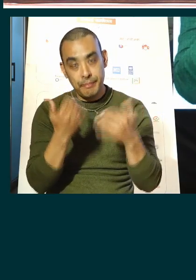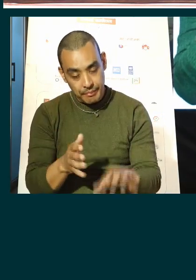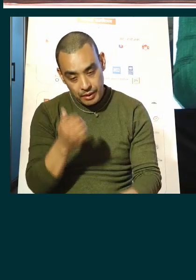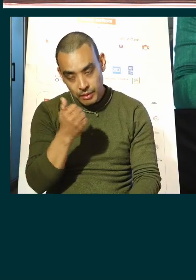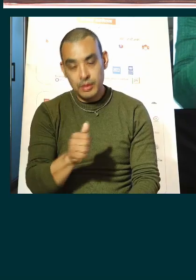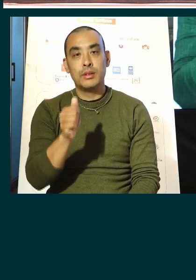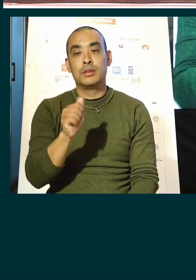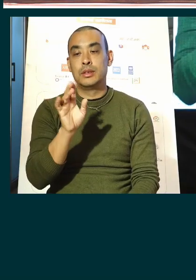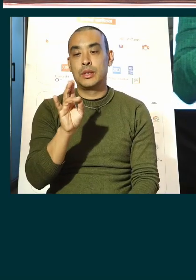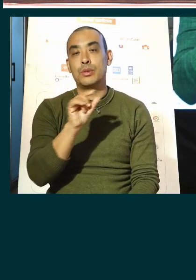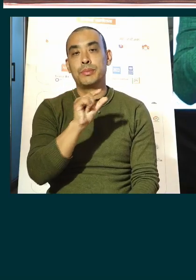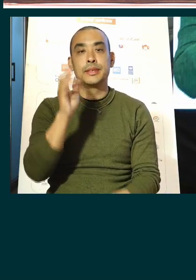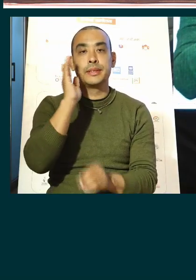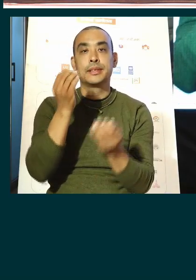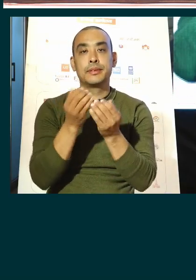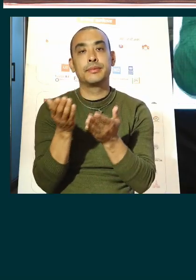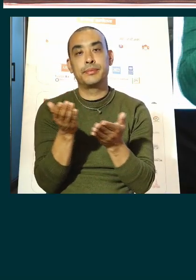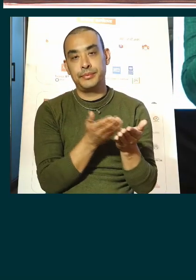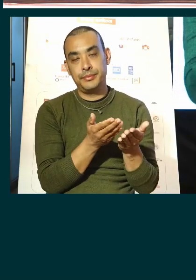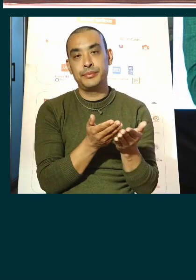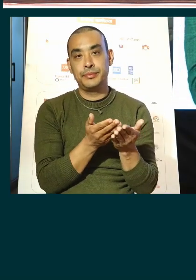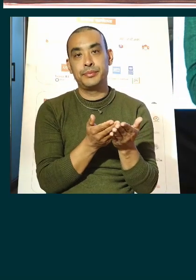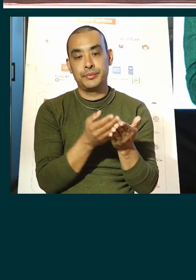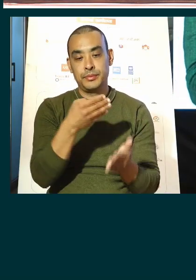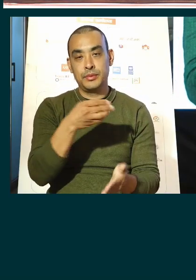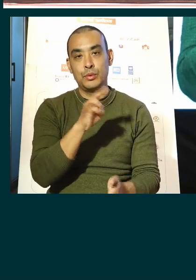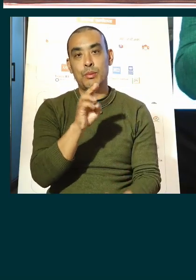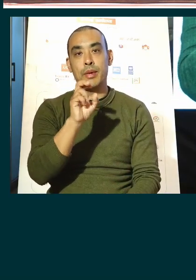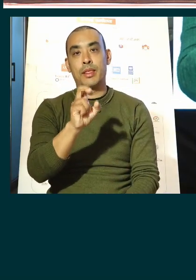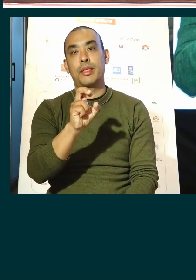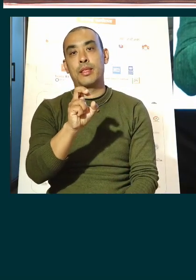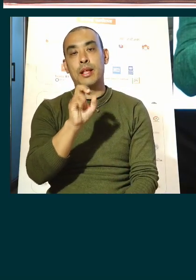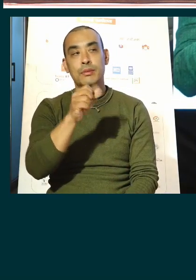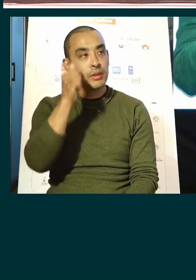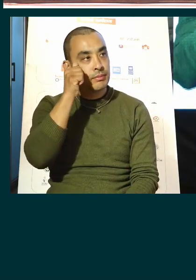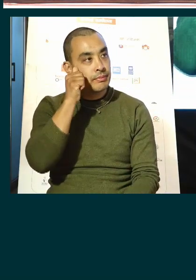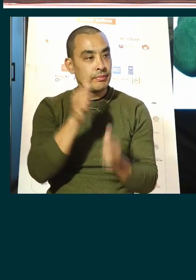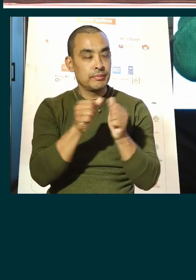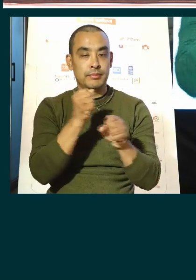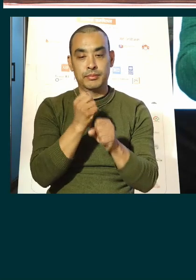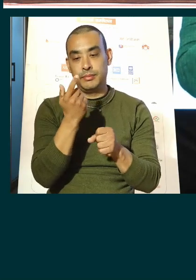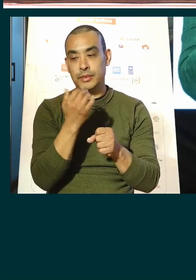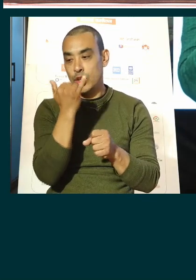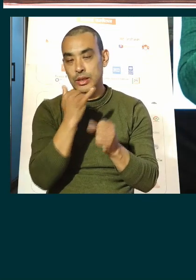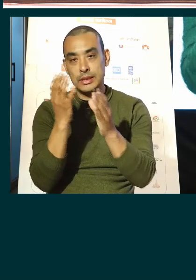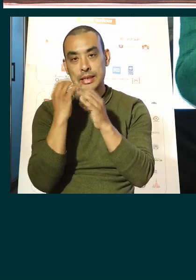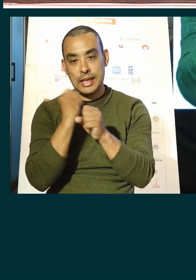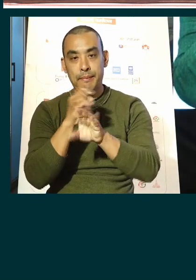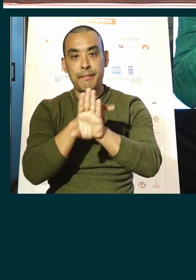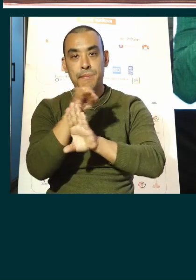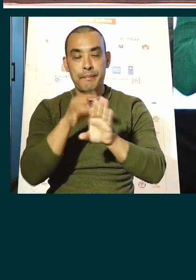Now I welcome our third presenter for the session, Mr. Mohammed Ziauddin, to share his experience on gender-responsive strategies